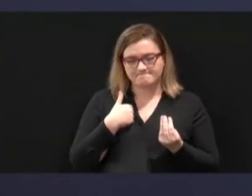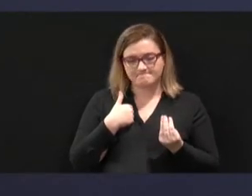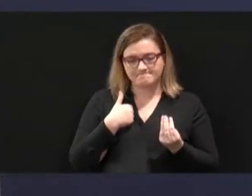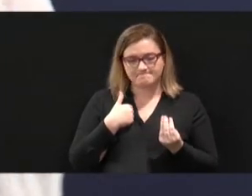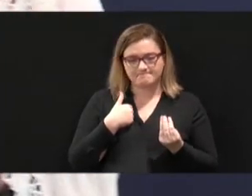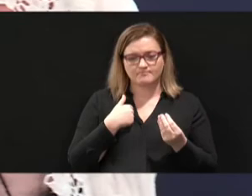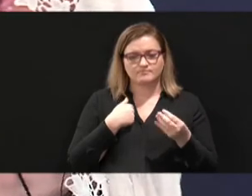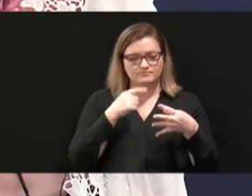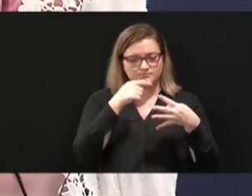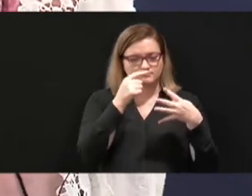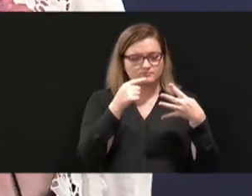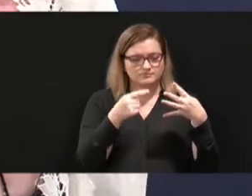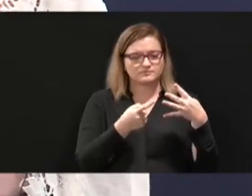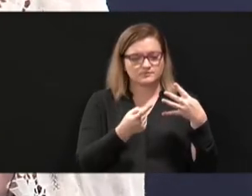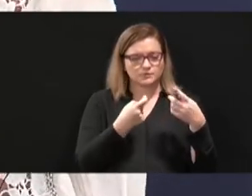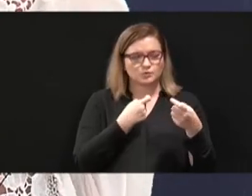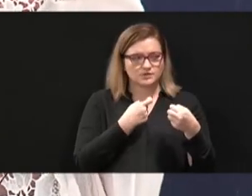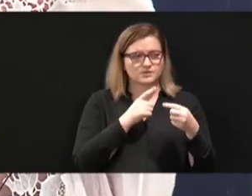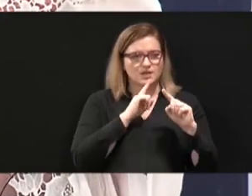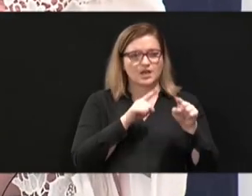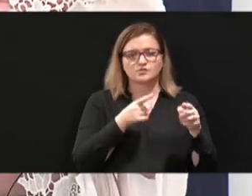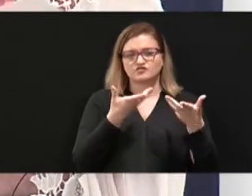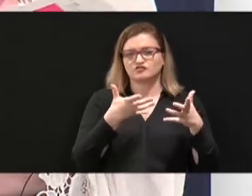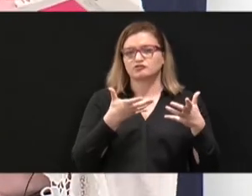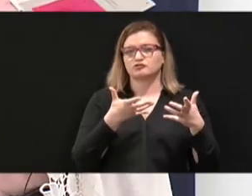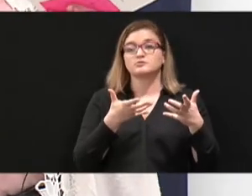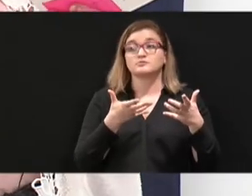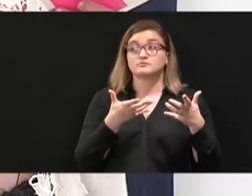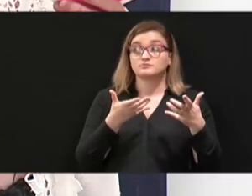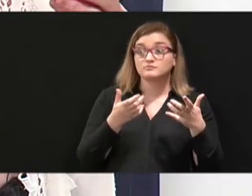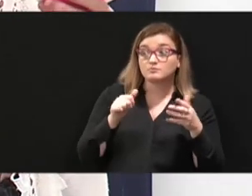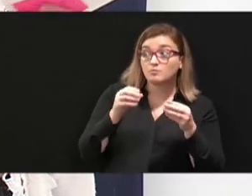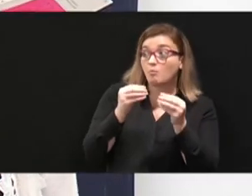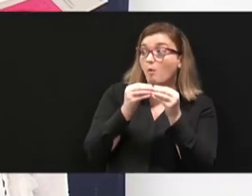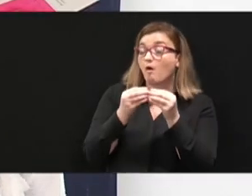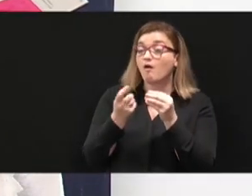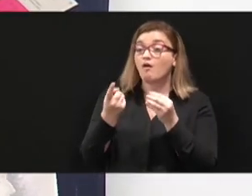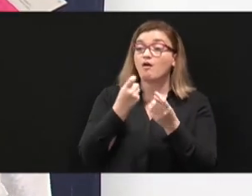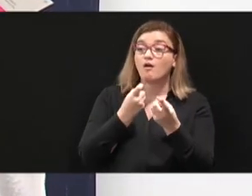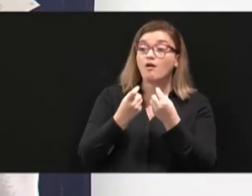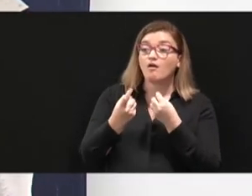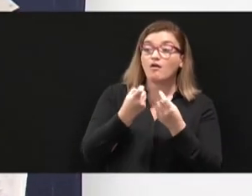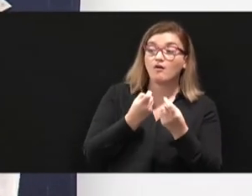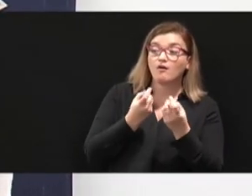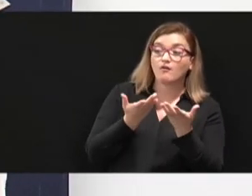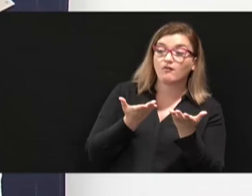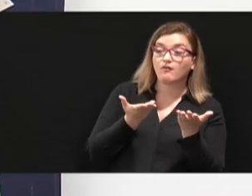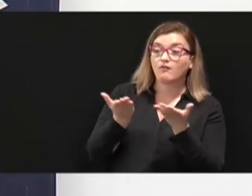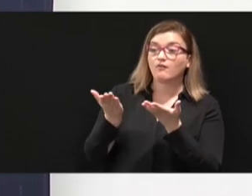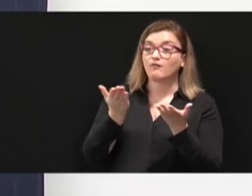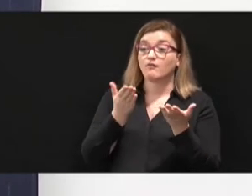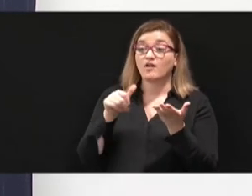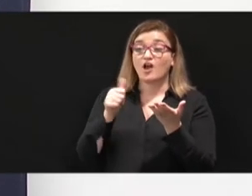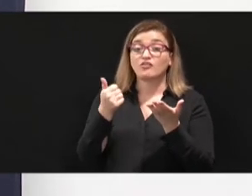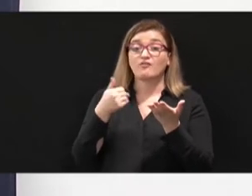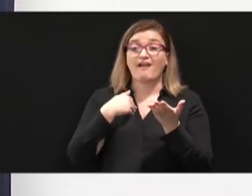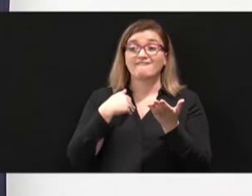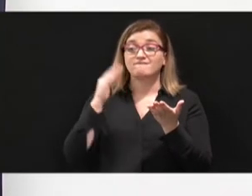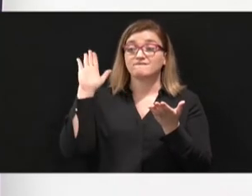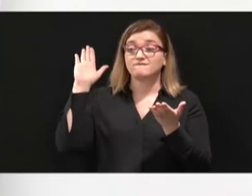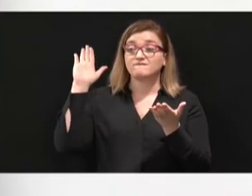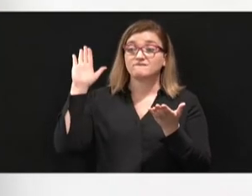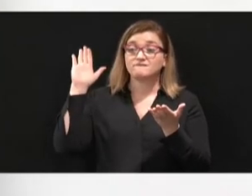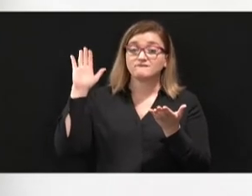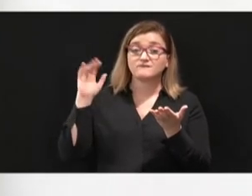answered all the questions, unless some more have surfaced as I've talked. Have any more surfaced in anyone's head?